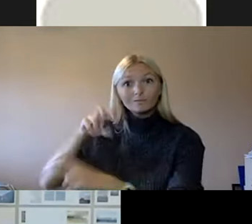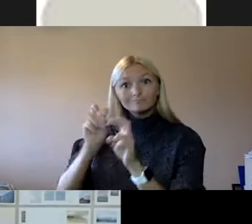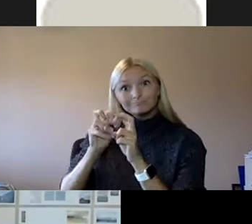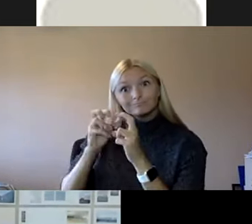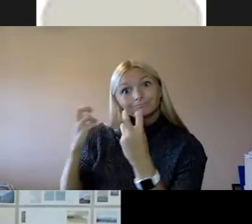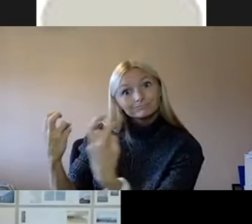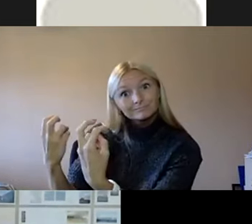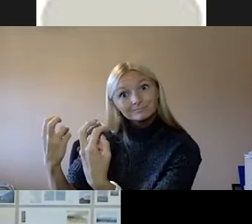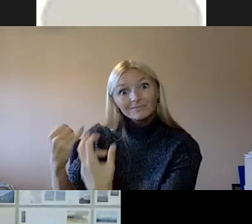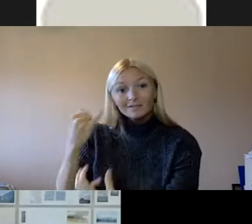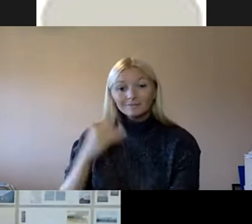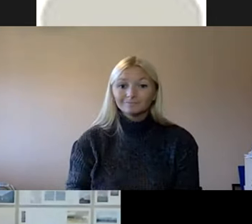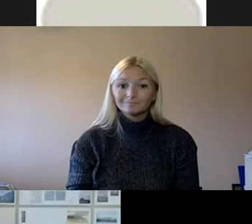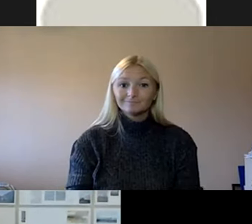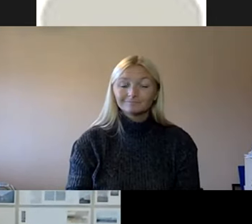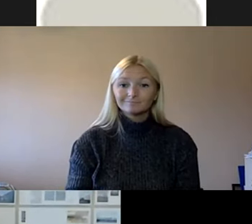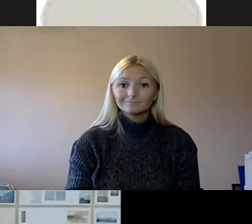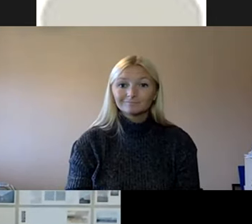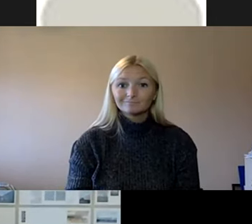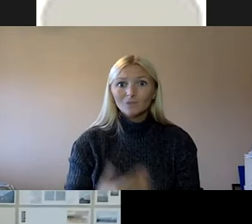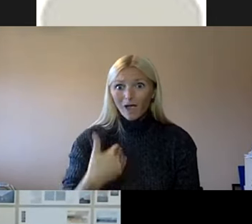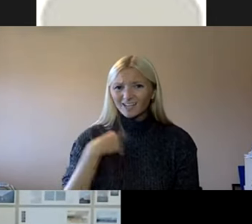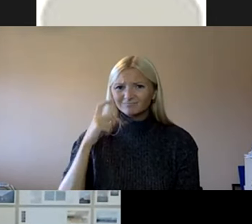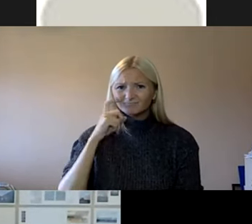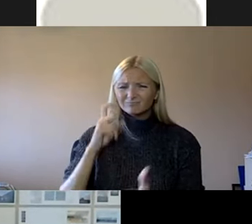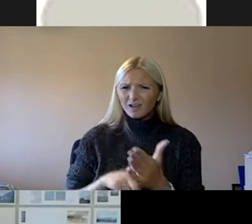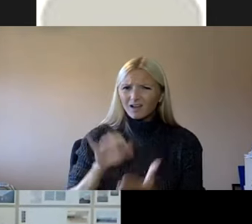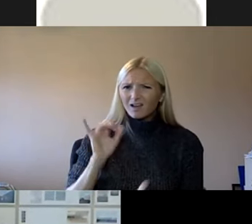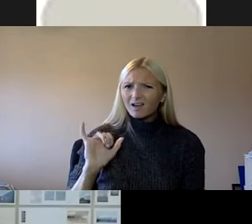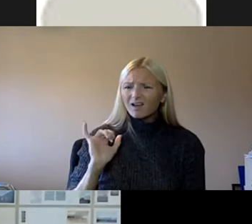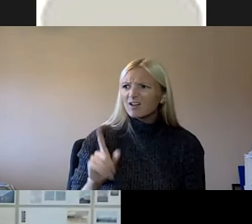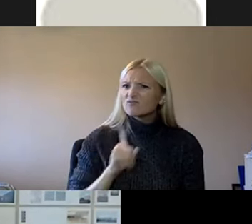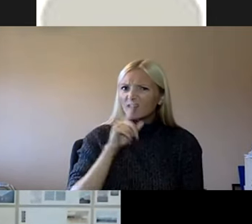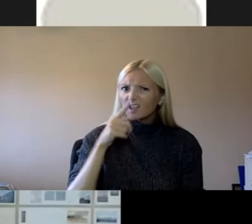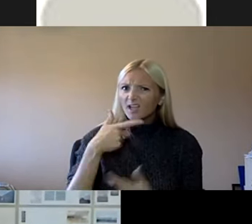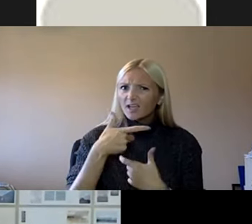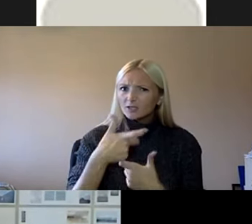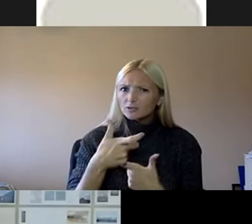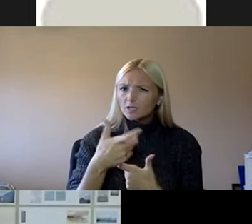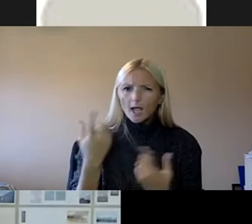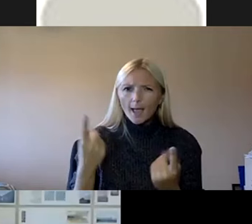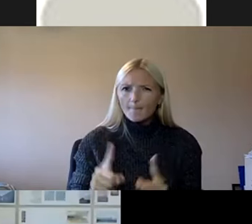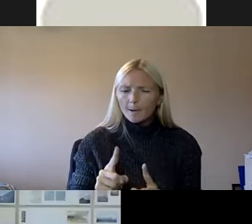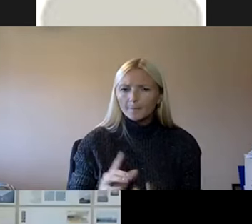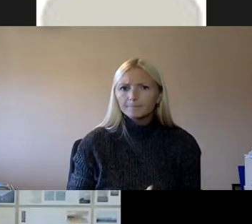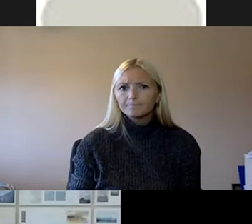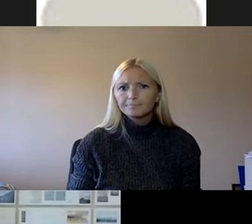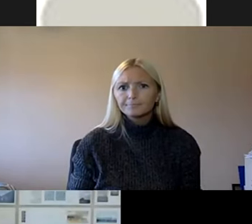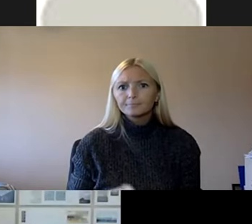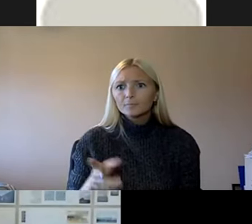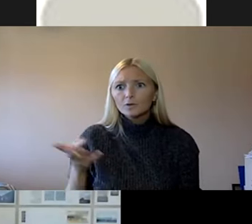true. And what I noted was that there was something so interesting that would happen. We were